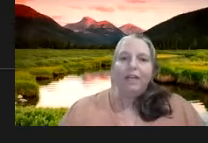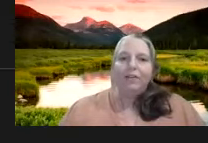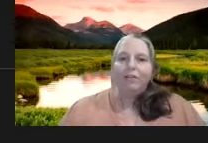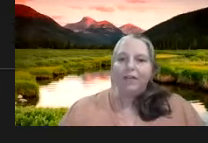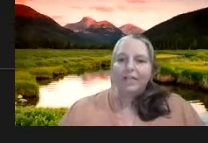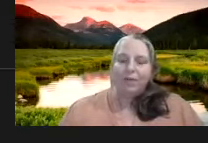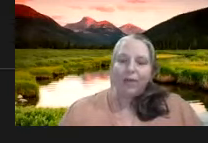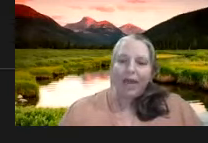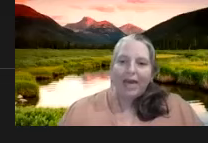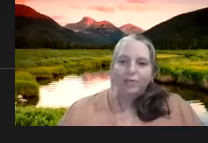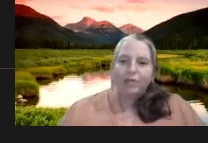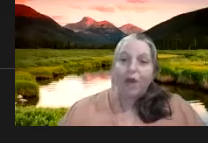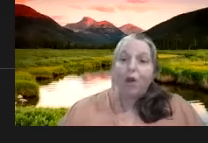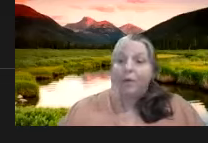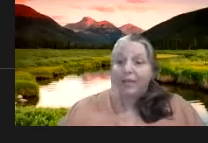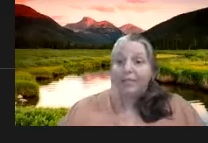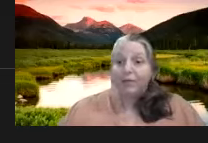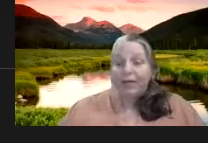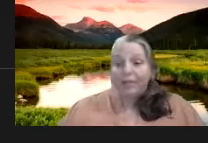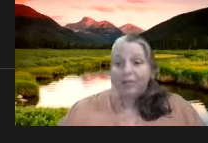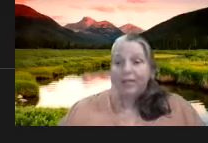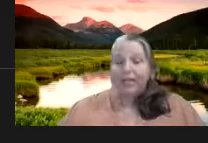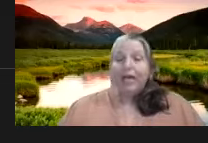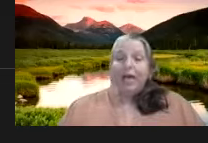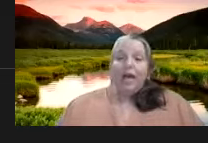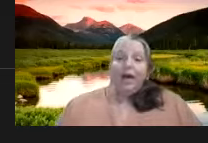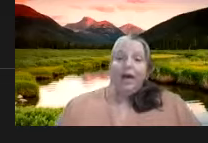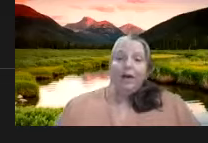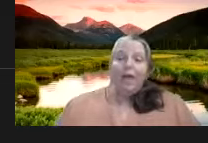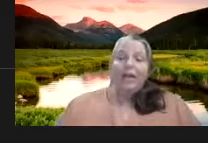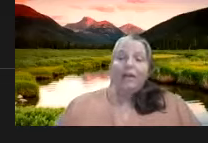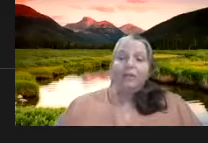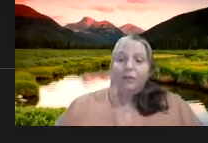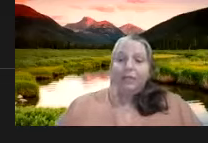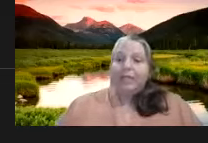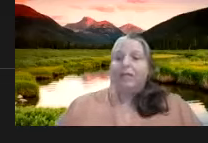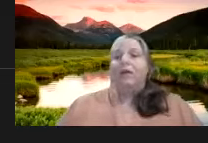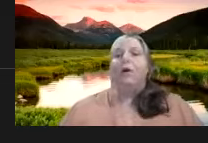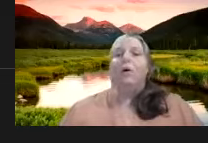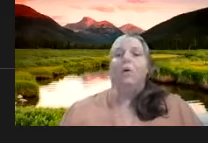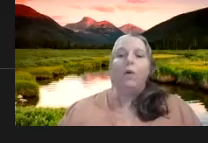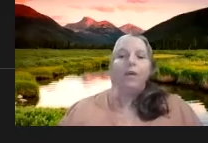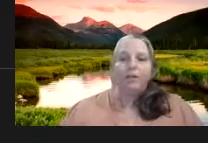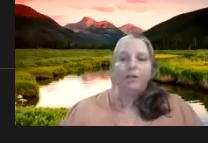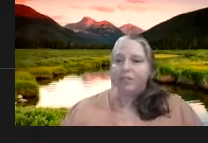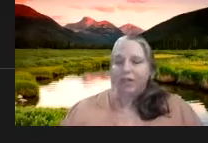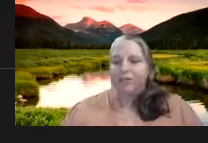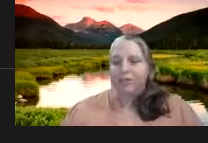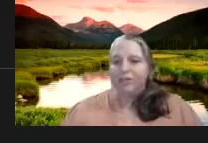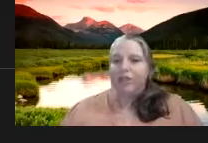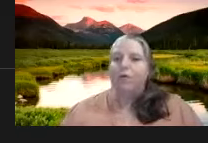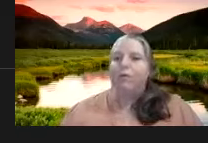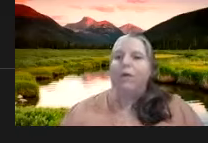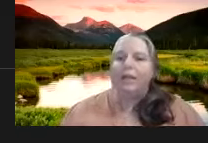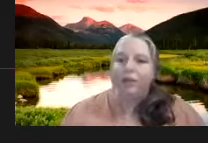one of the other things that we asked was an open-ended question. And it was really, what are your